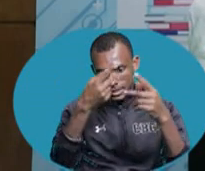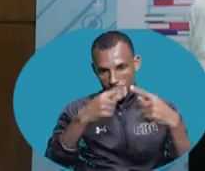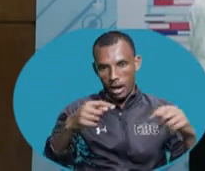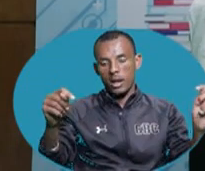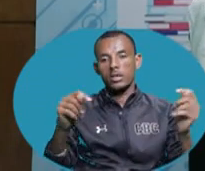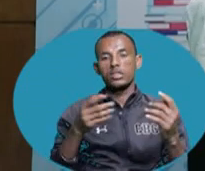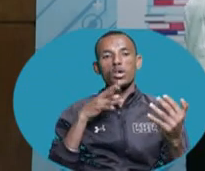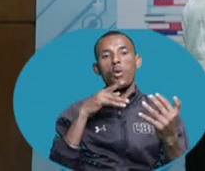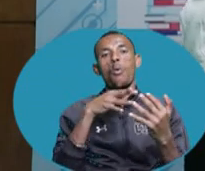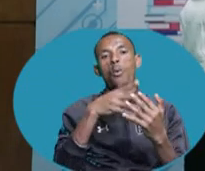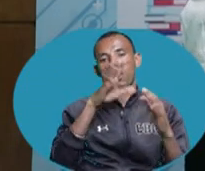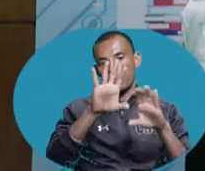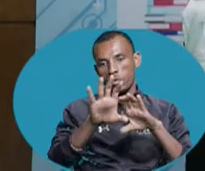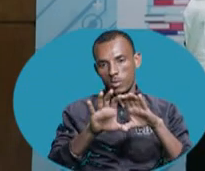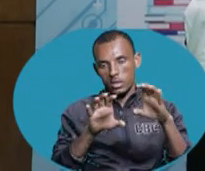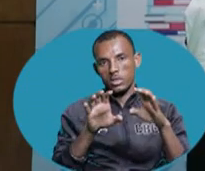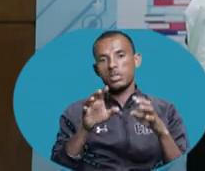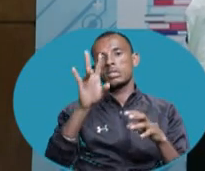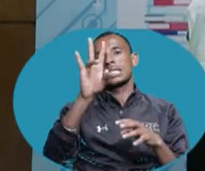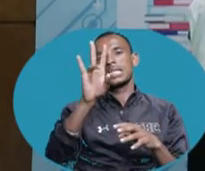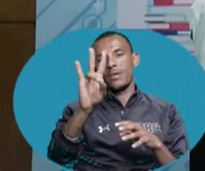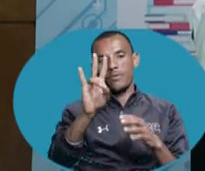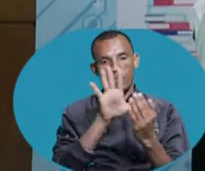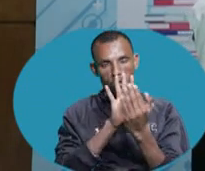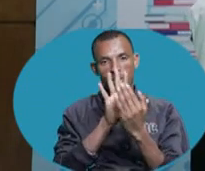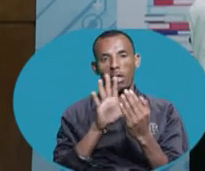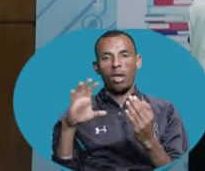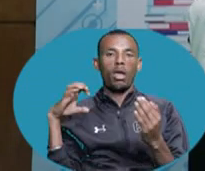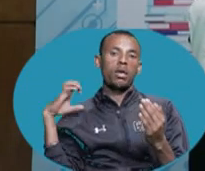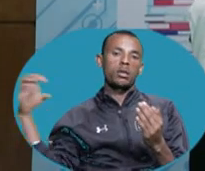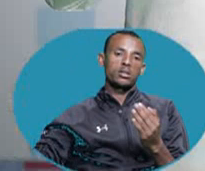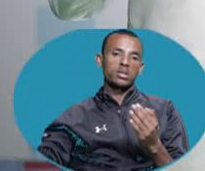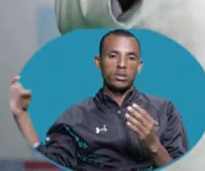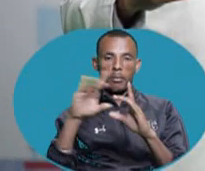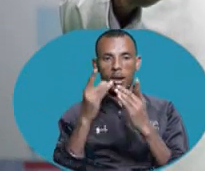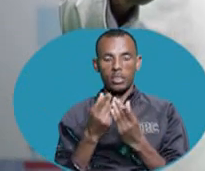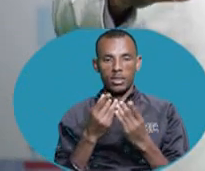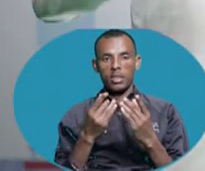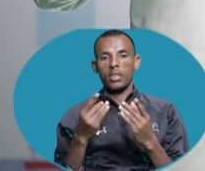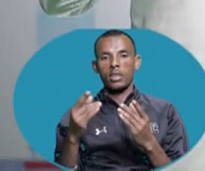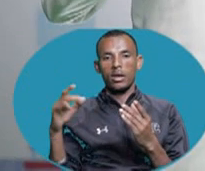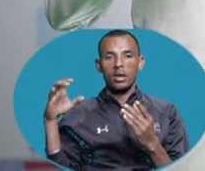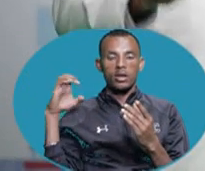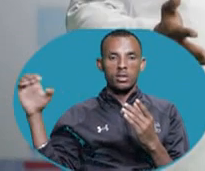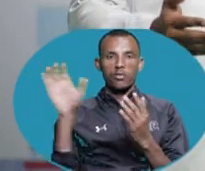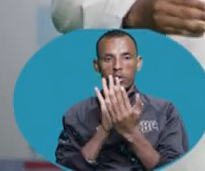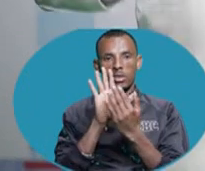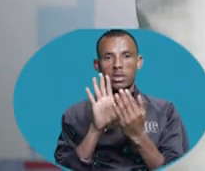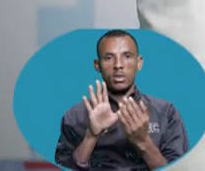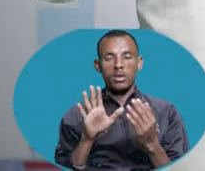fronts: East part, West Front, East Front, Pacific Front, North African